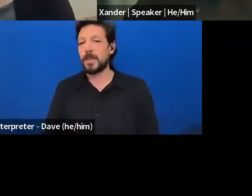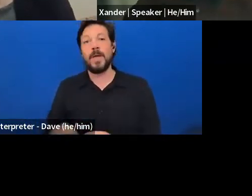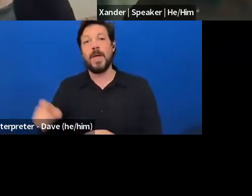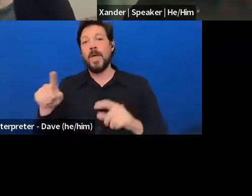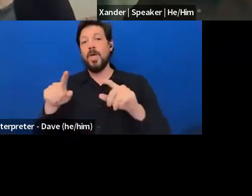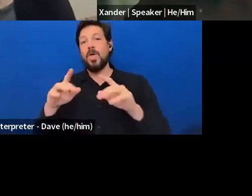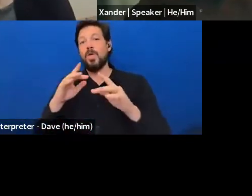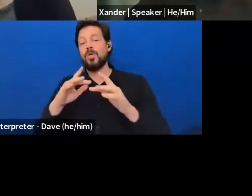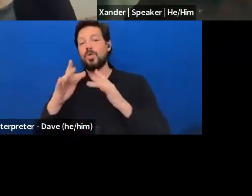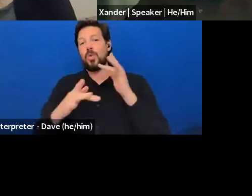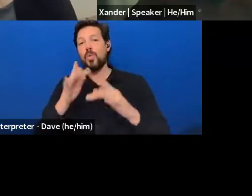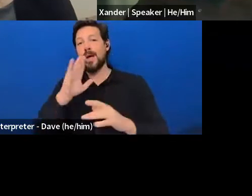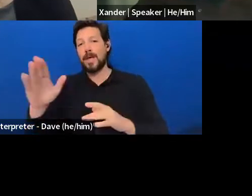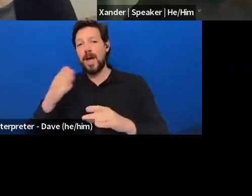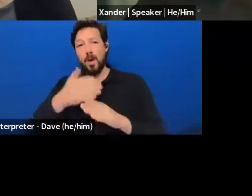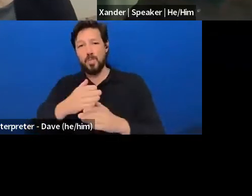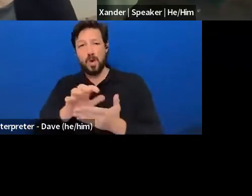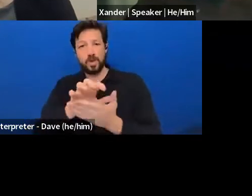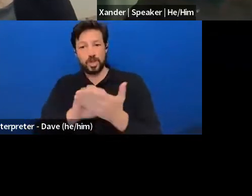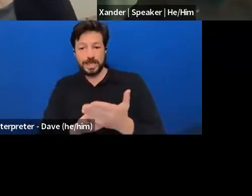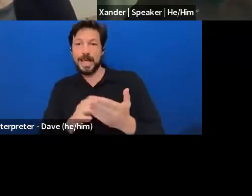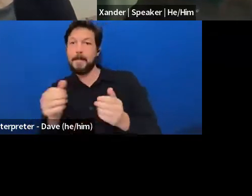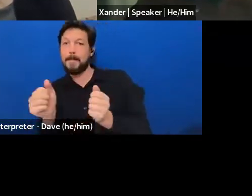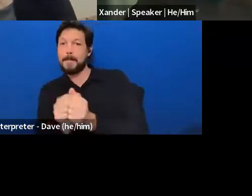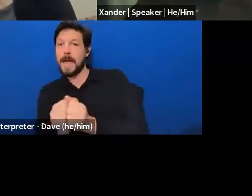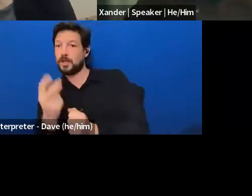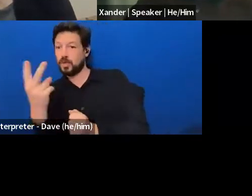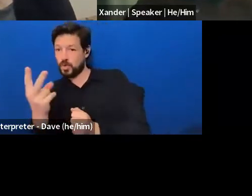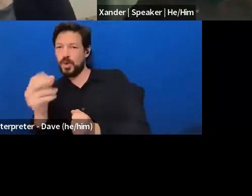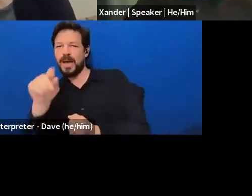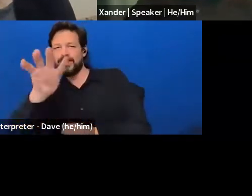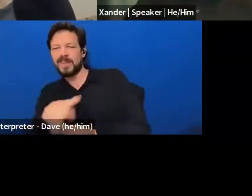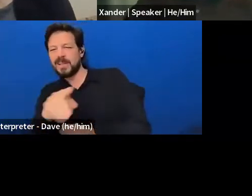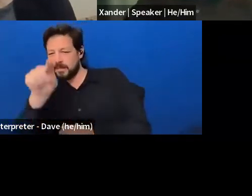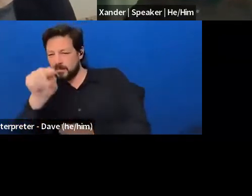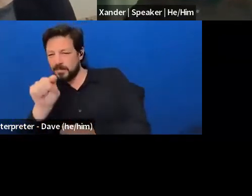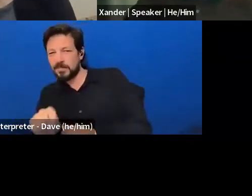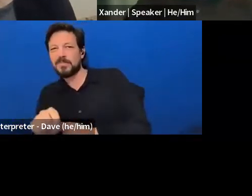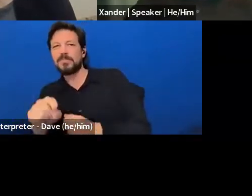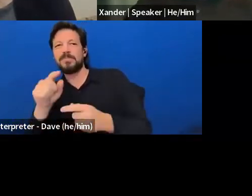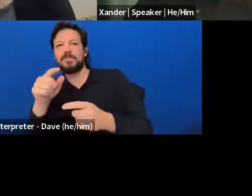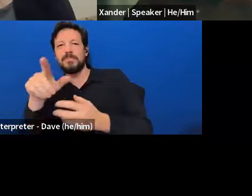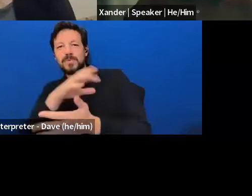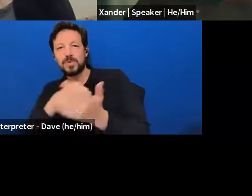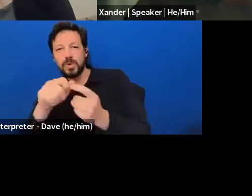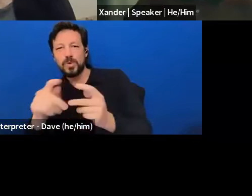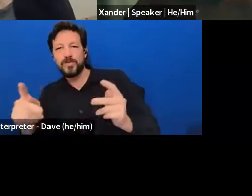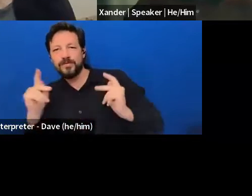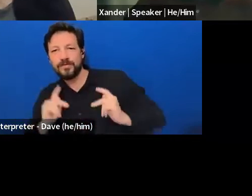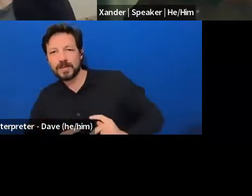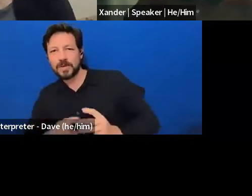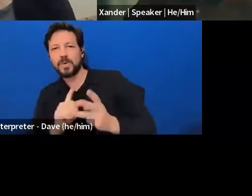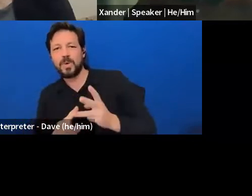worksheet, you will see a table that splits out these 3 areas: social, physical, and